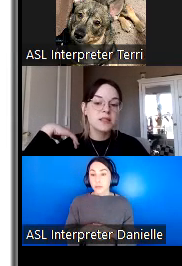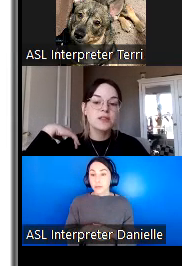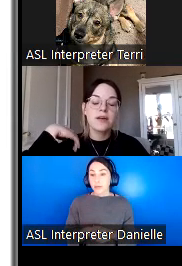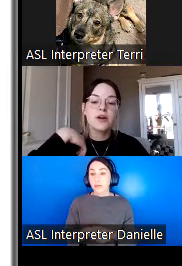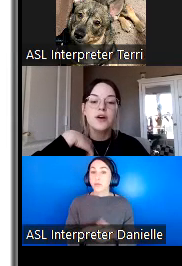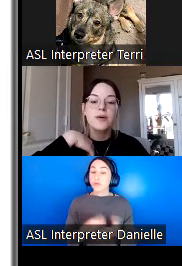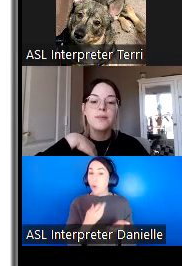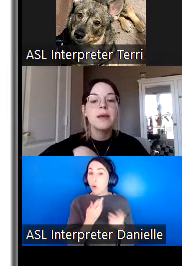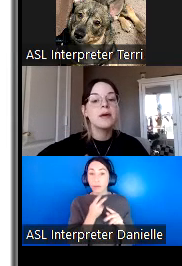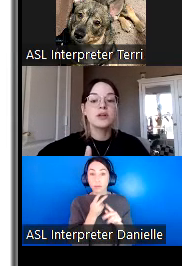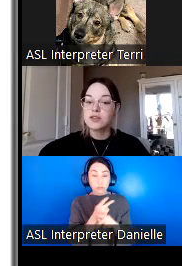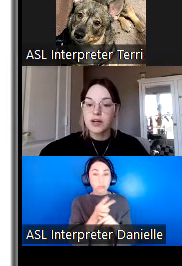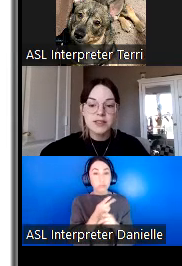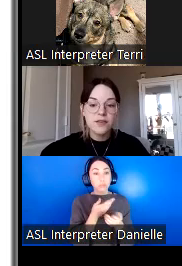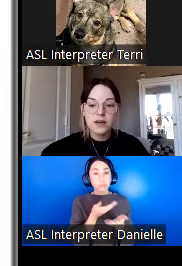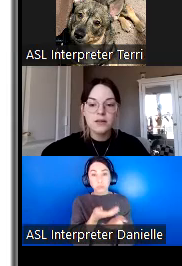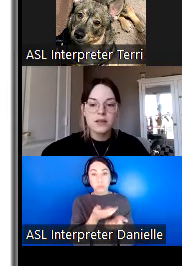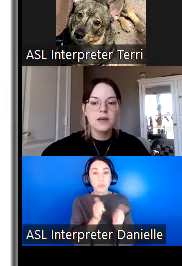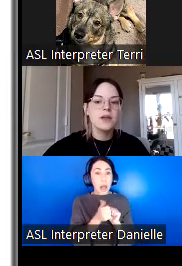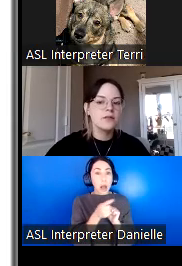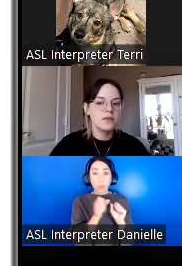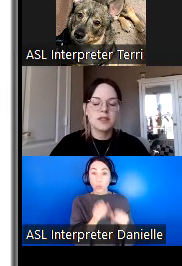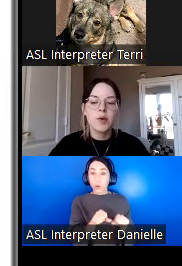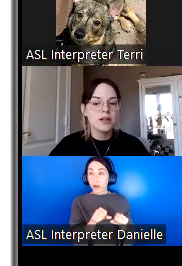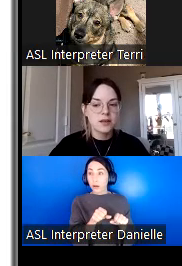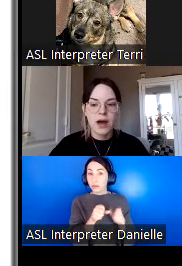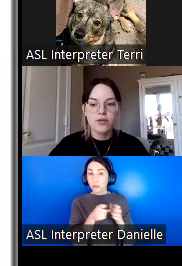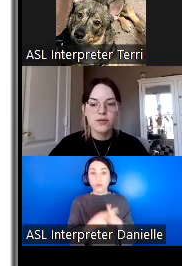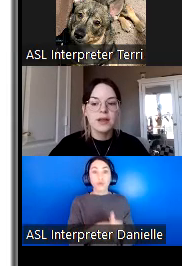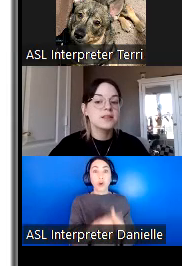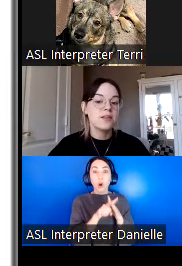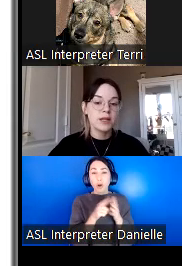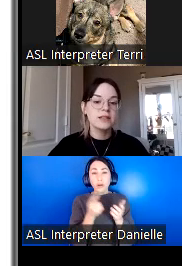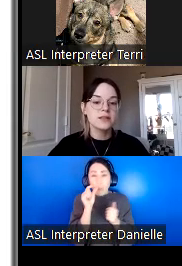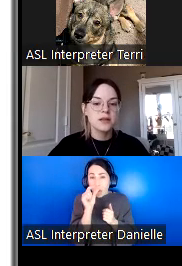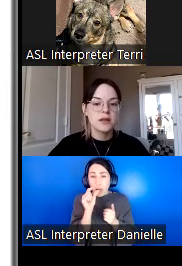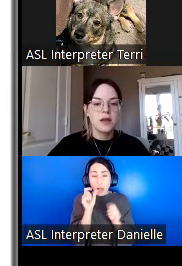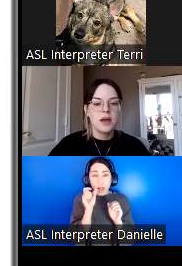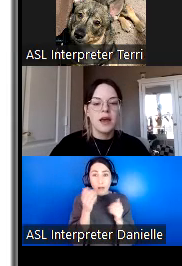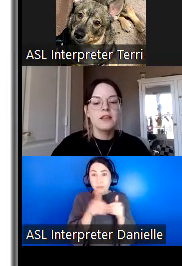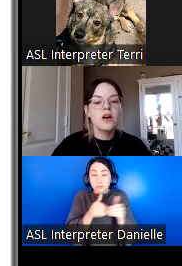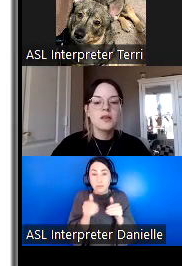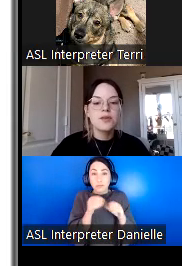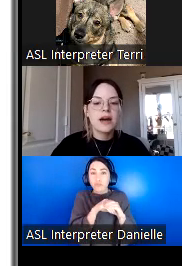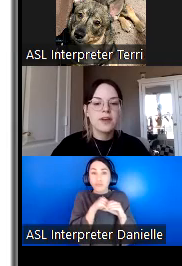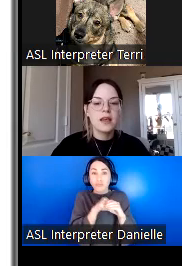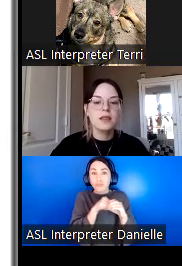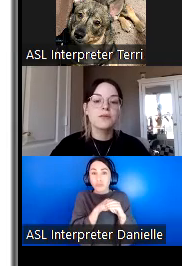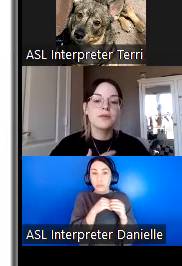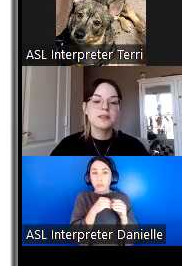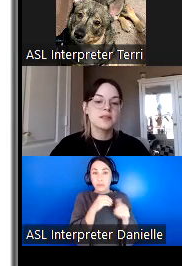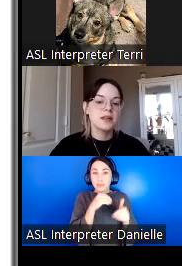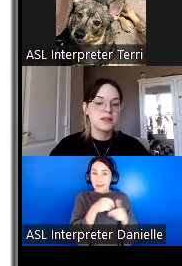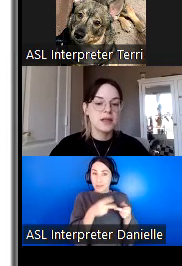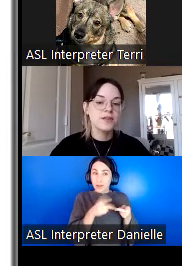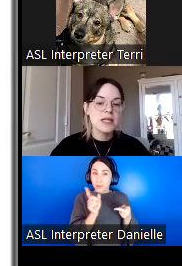discussing what ways the survivor might be able to start saving, even the smallest amount, in a safe place. And then also navigate